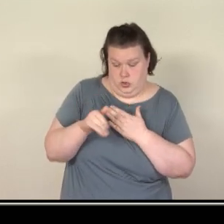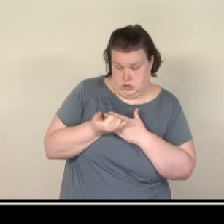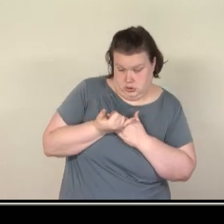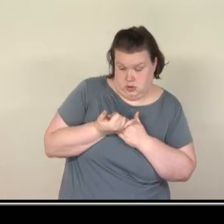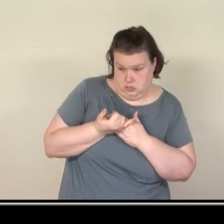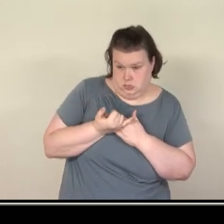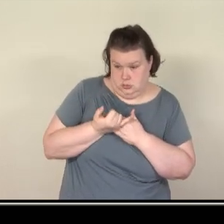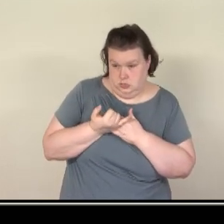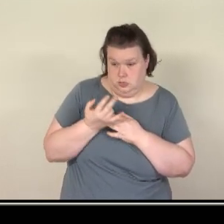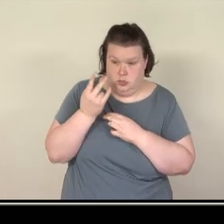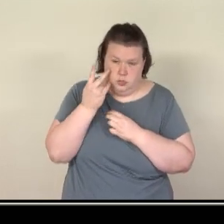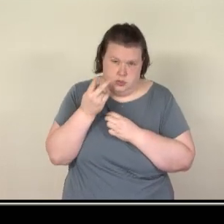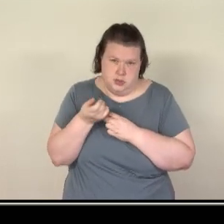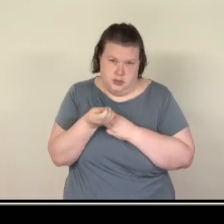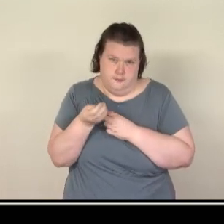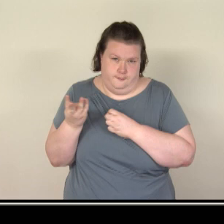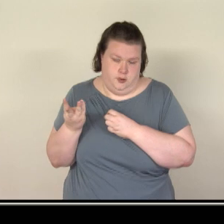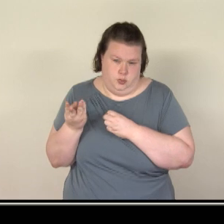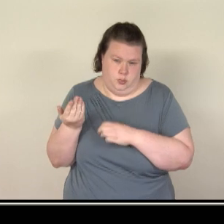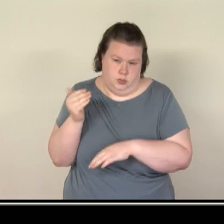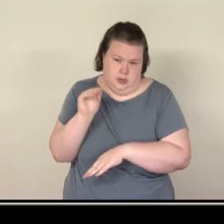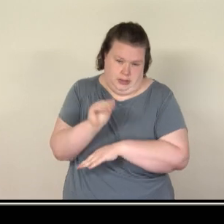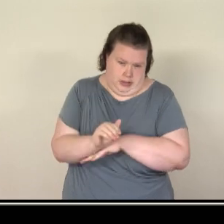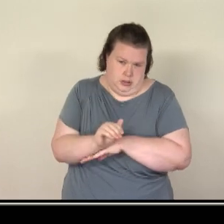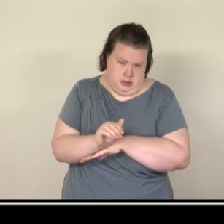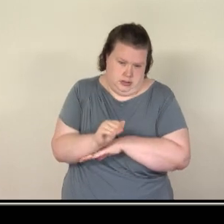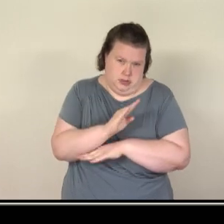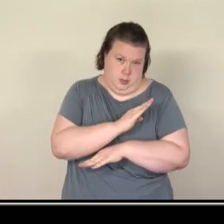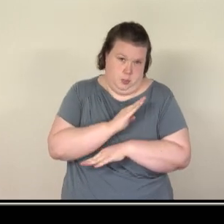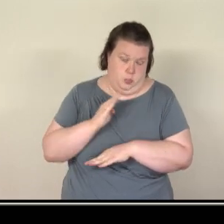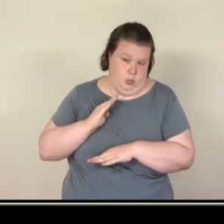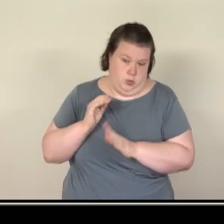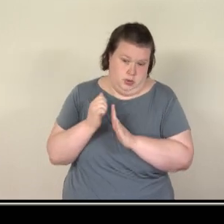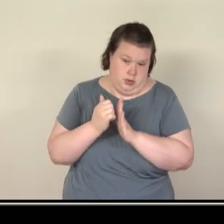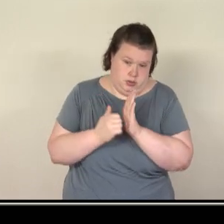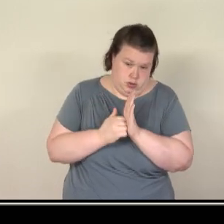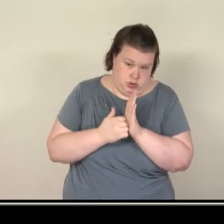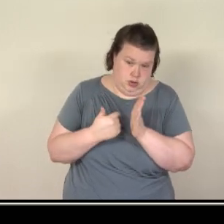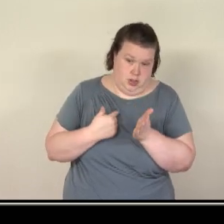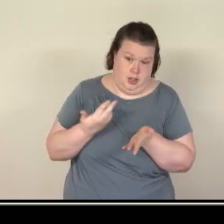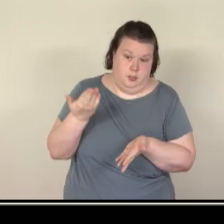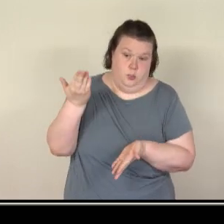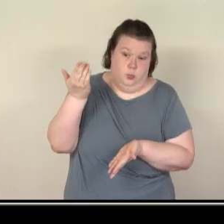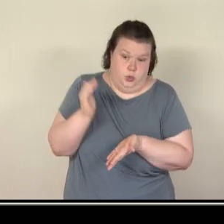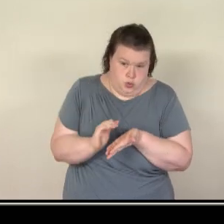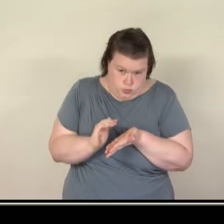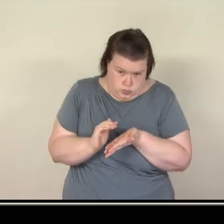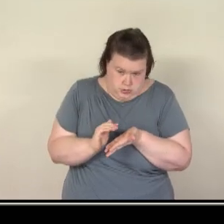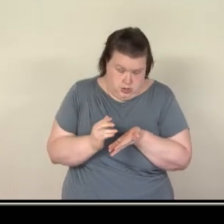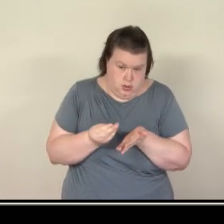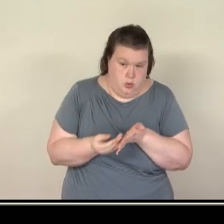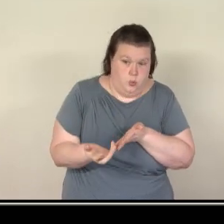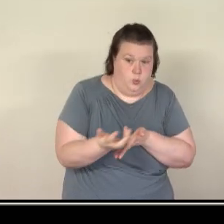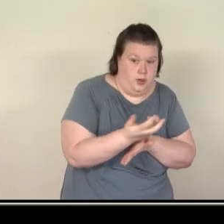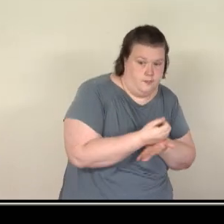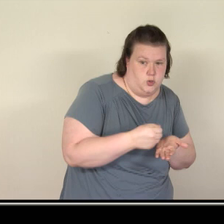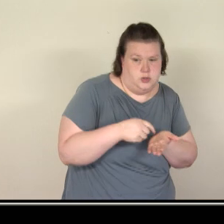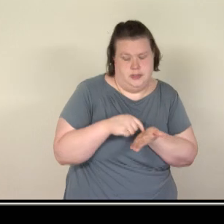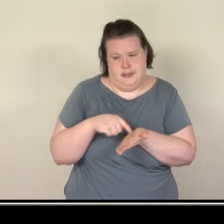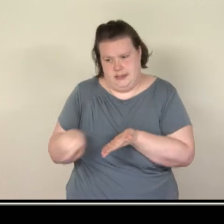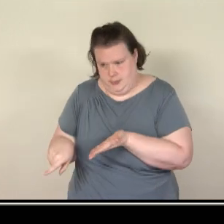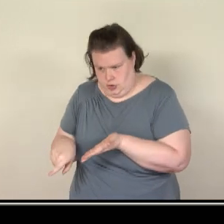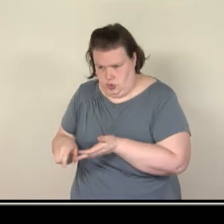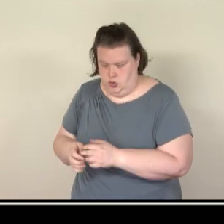couple of amendments. We're on tonight's board agenda that I actually am reducing some revenues and expenditures here